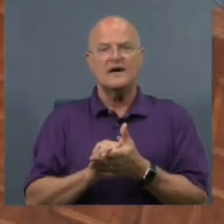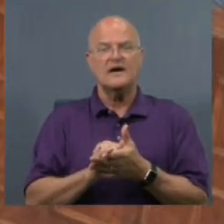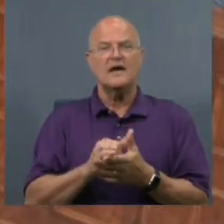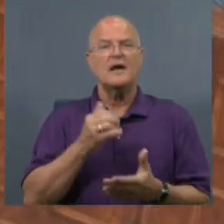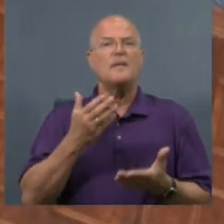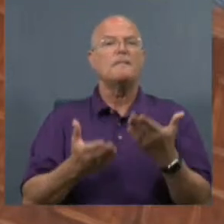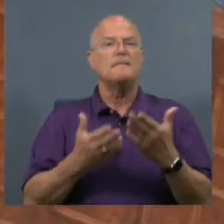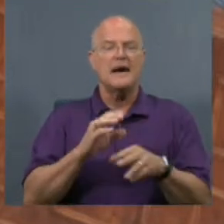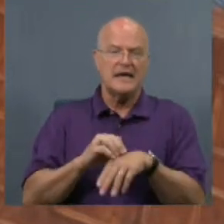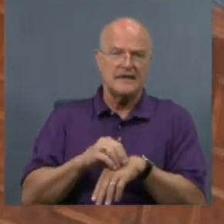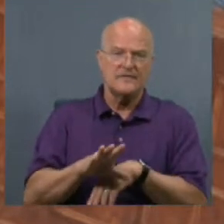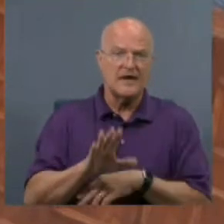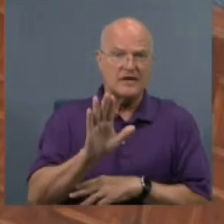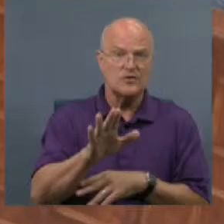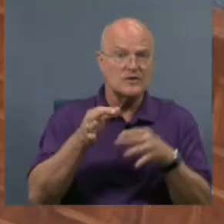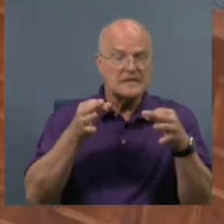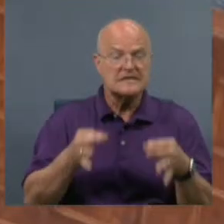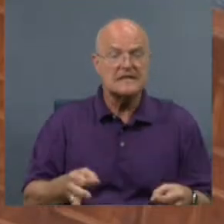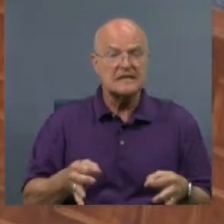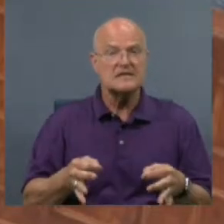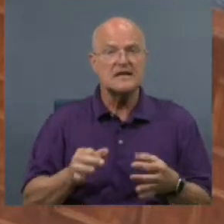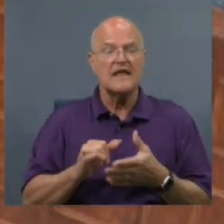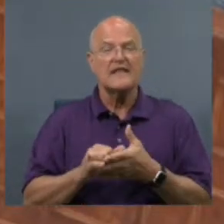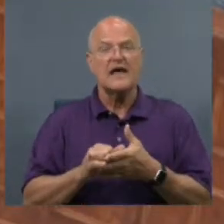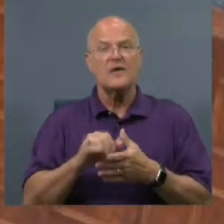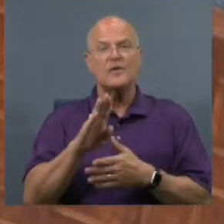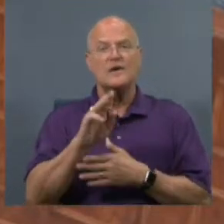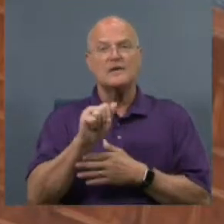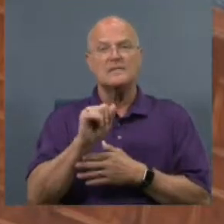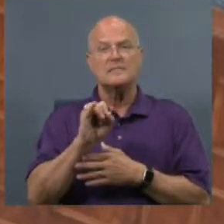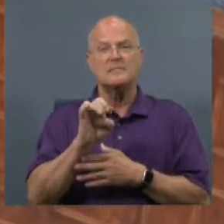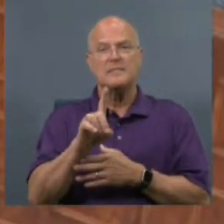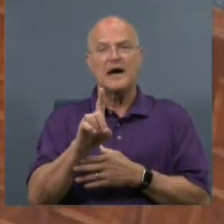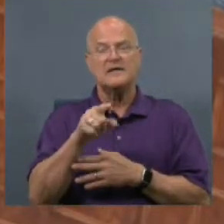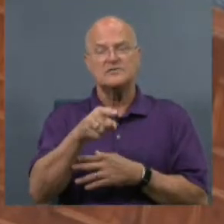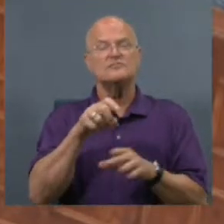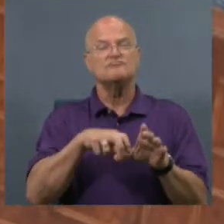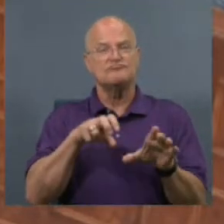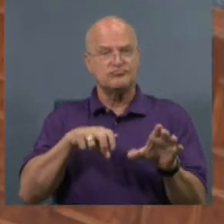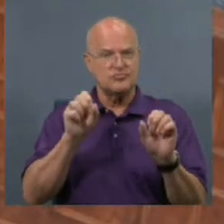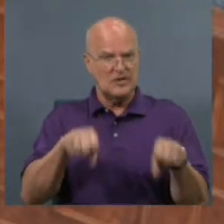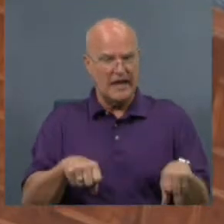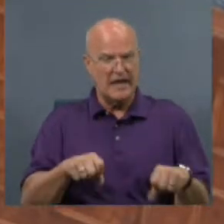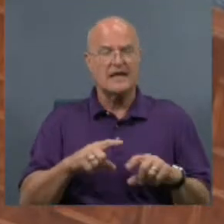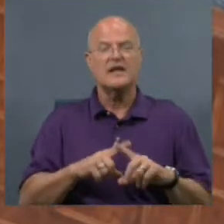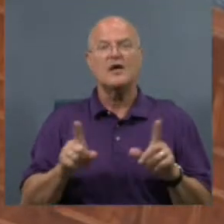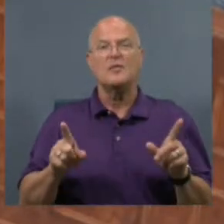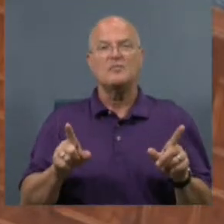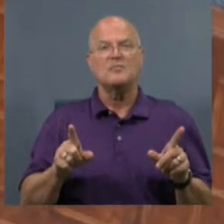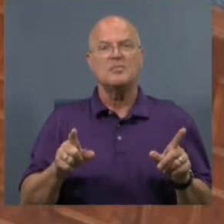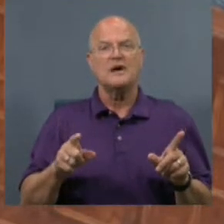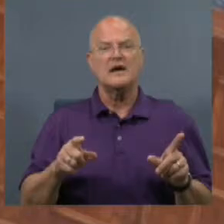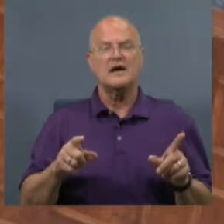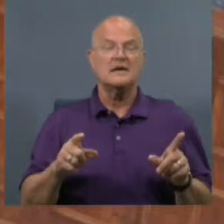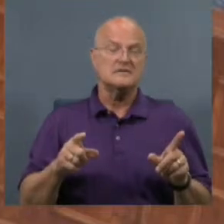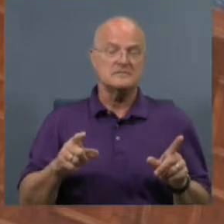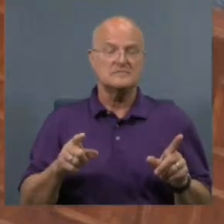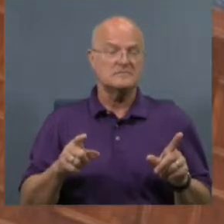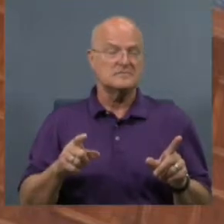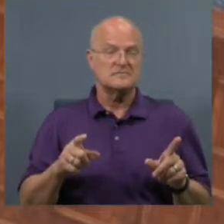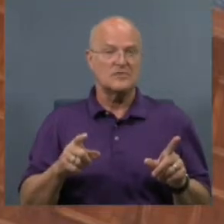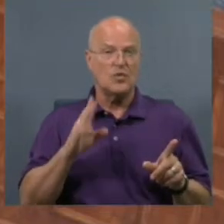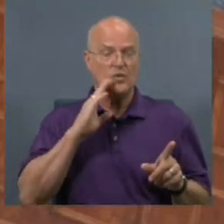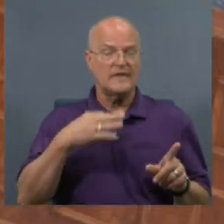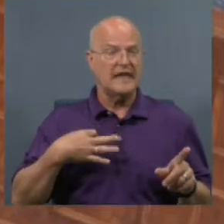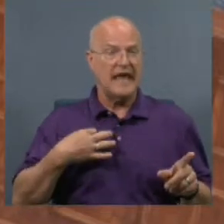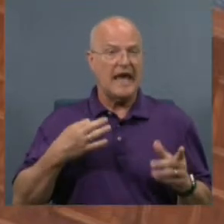that it might affect your decision in some way, that it would bias you in some way, you can certainly recuse. But I mean, I guess would the